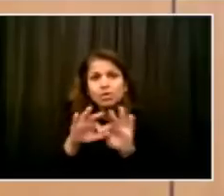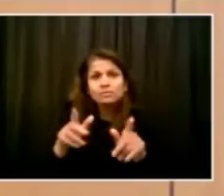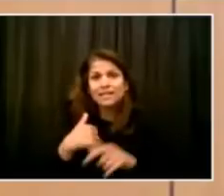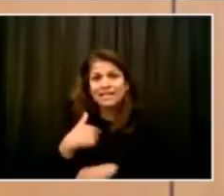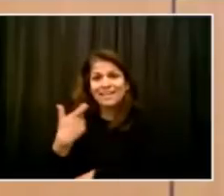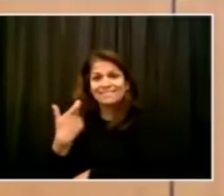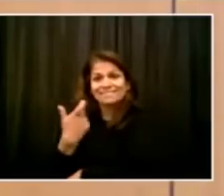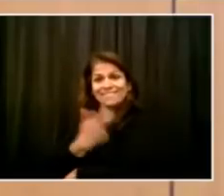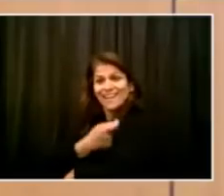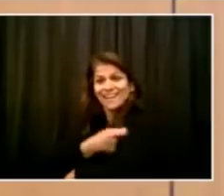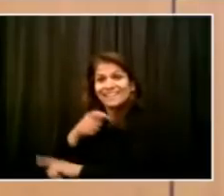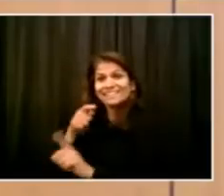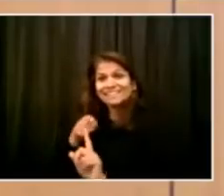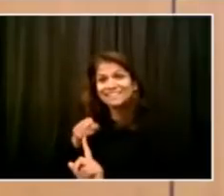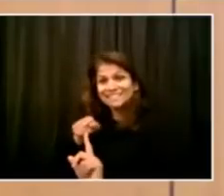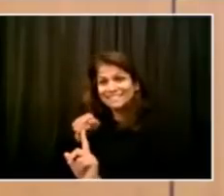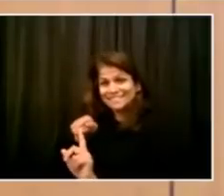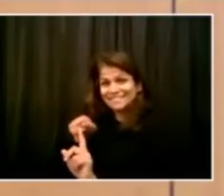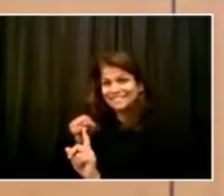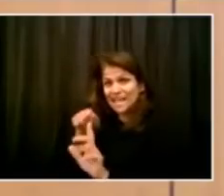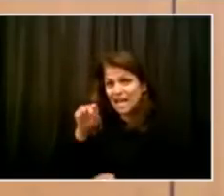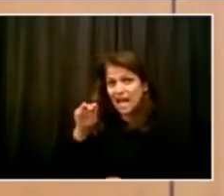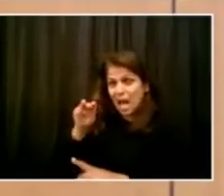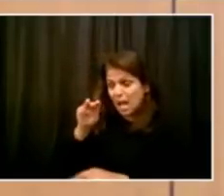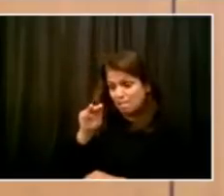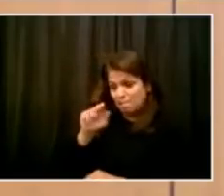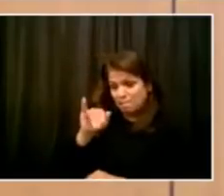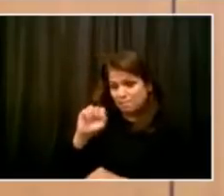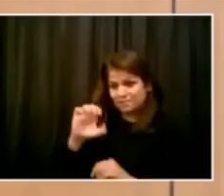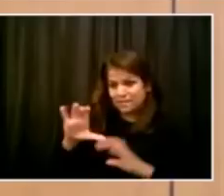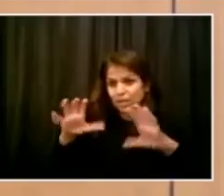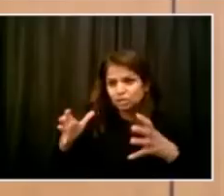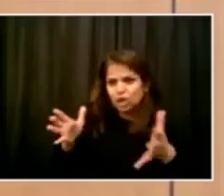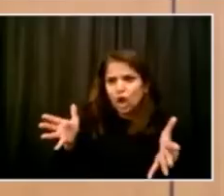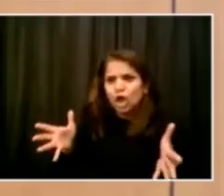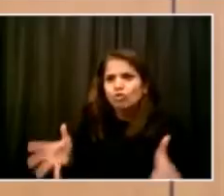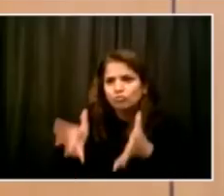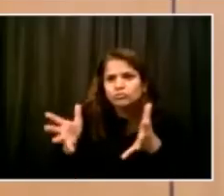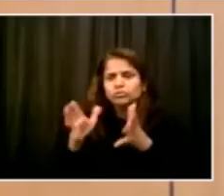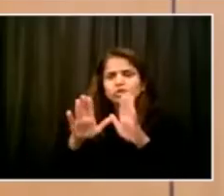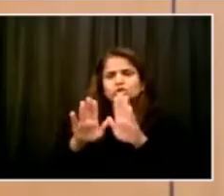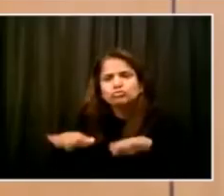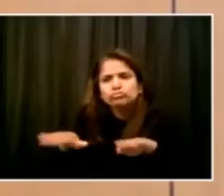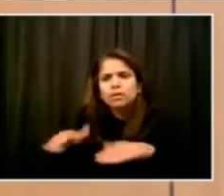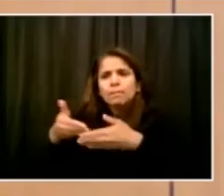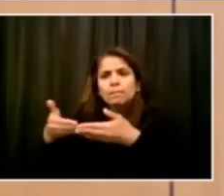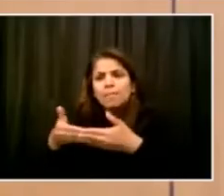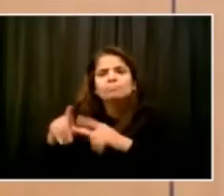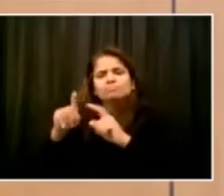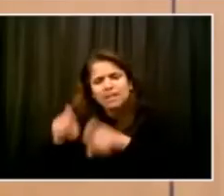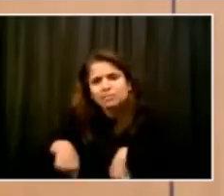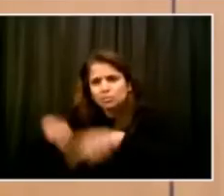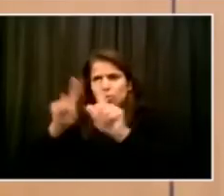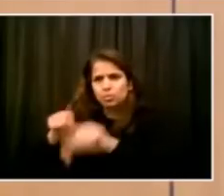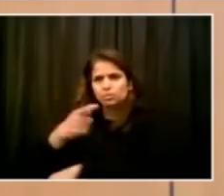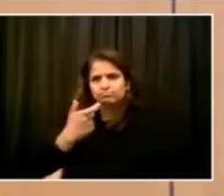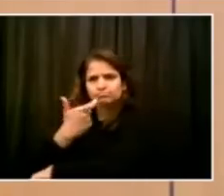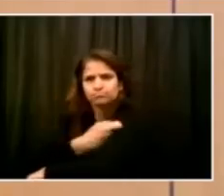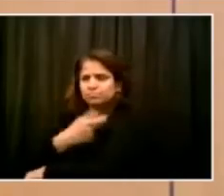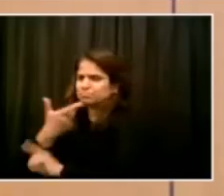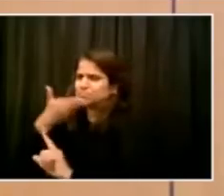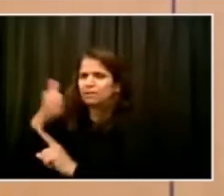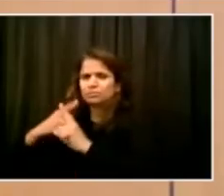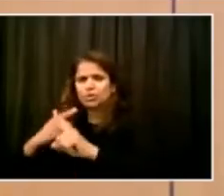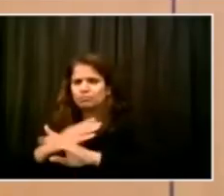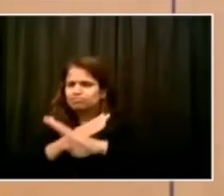been demonstrated to cause significant illness in our children. And we want to